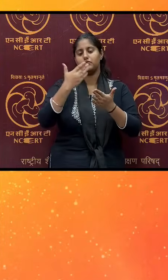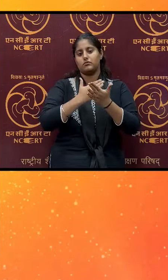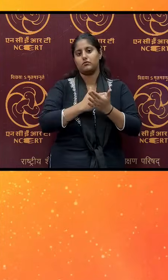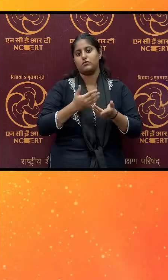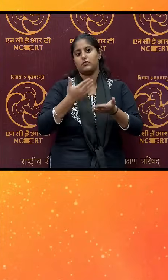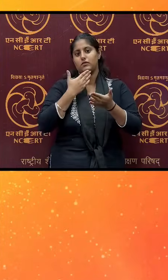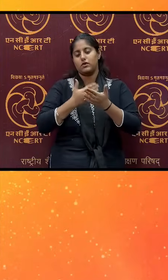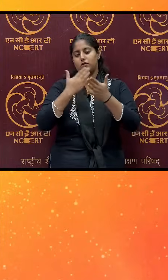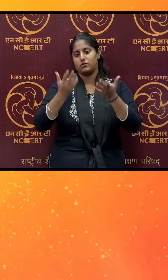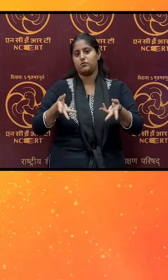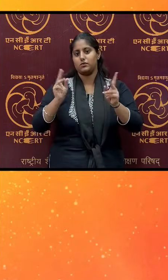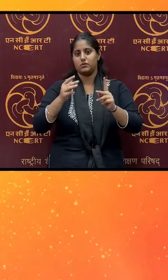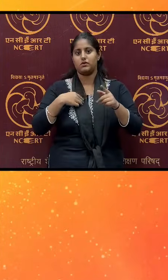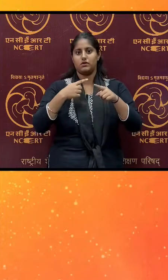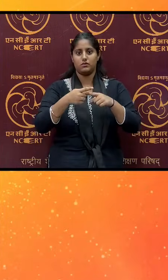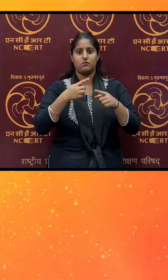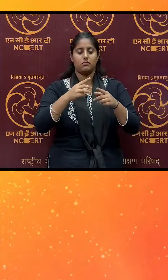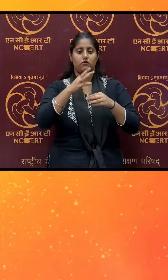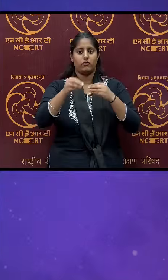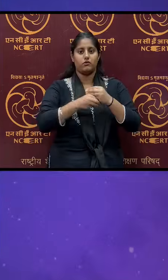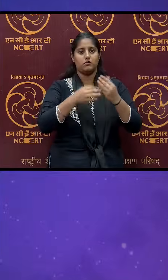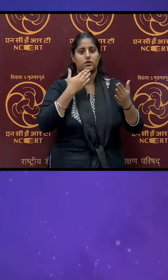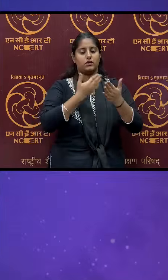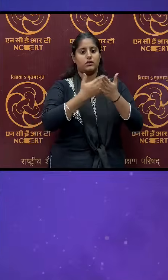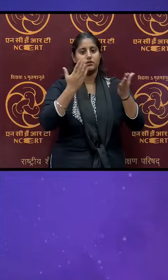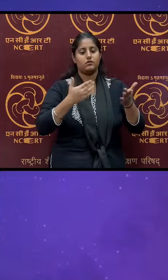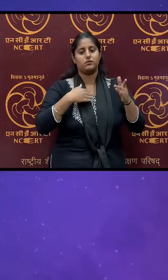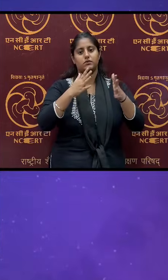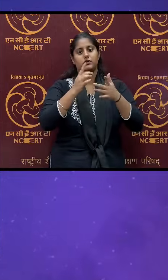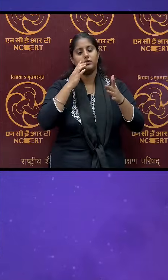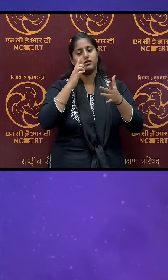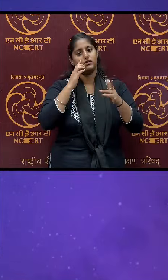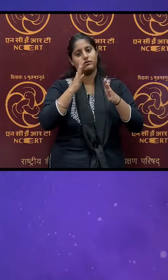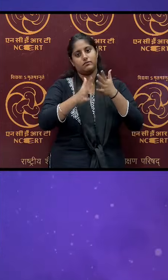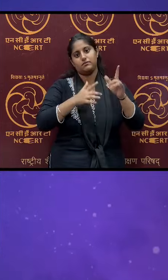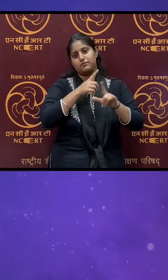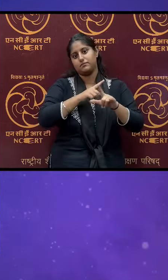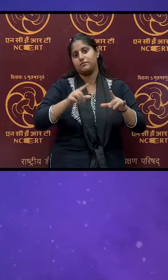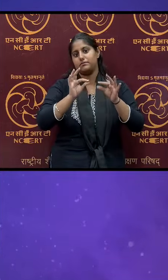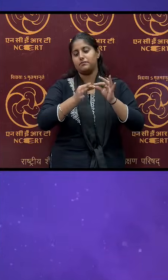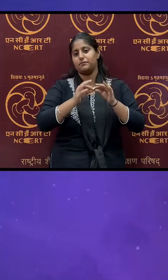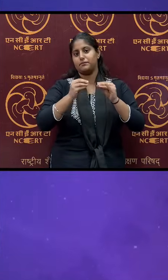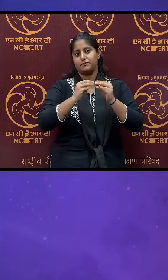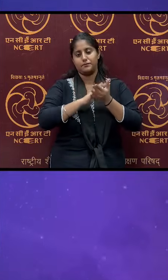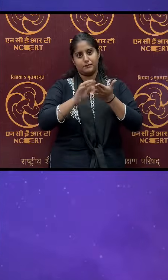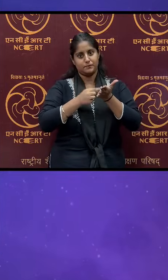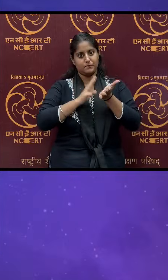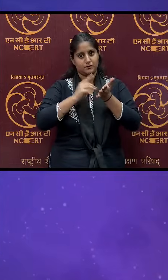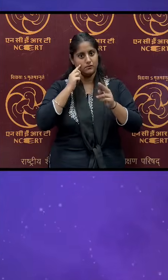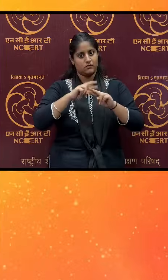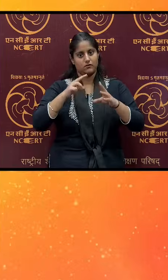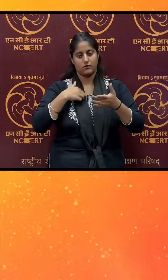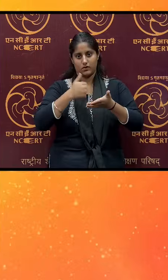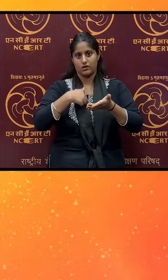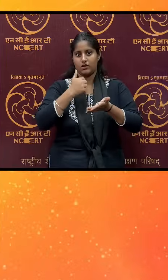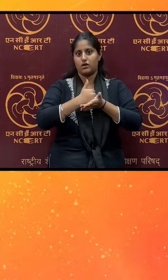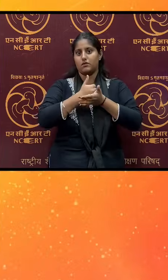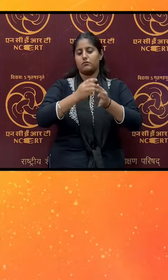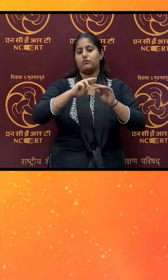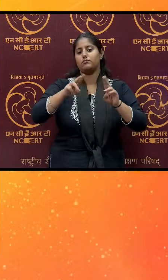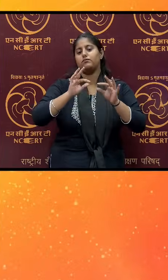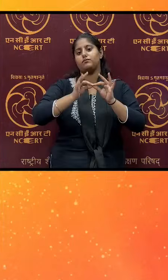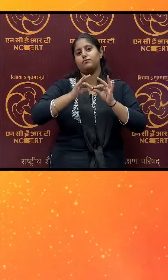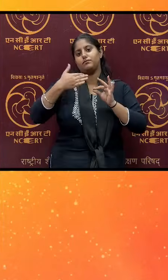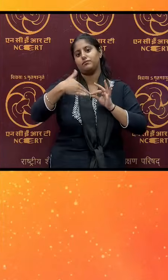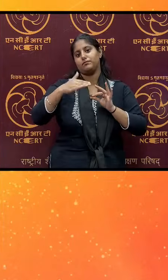once again, and I would also like to give thank to our Indian Sign Language interpreter Bhumi. She helped our viewers to understand this complete session in the